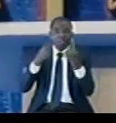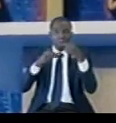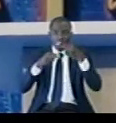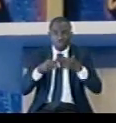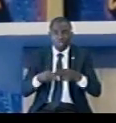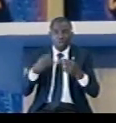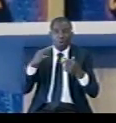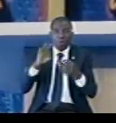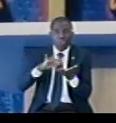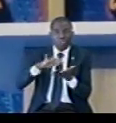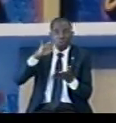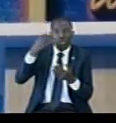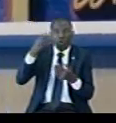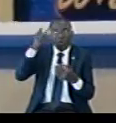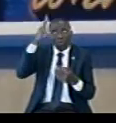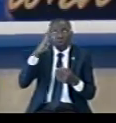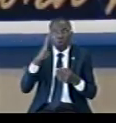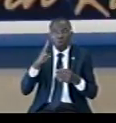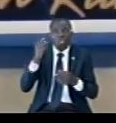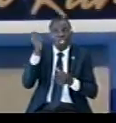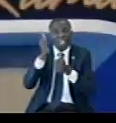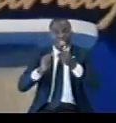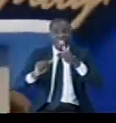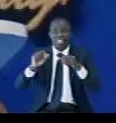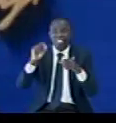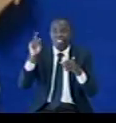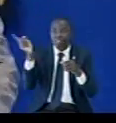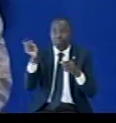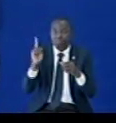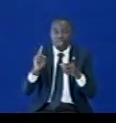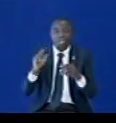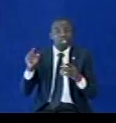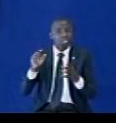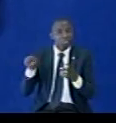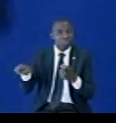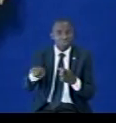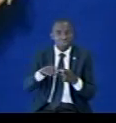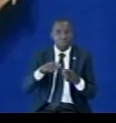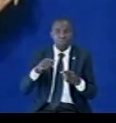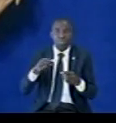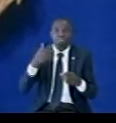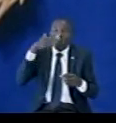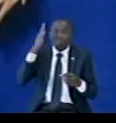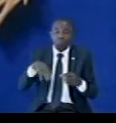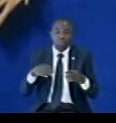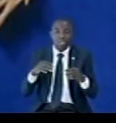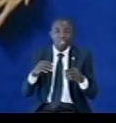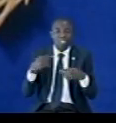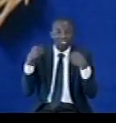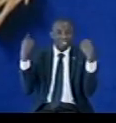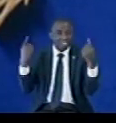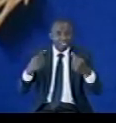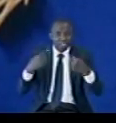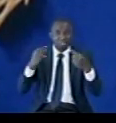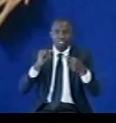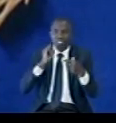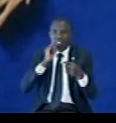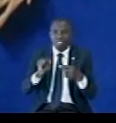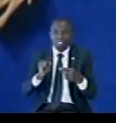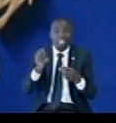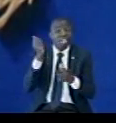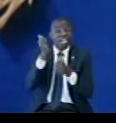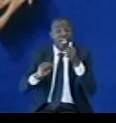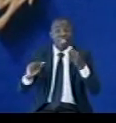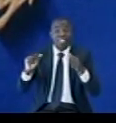the glory of God. And anywhere those sinful traits are, anywhere